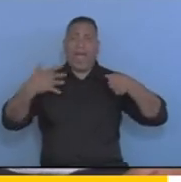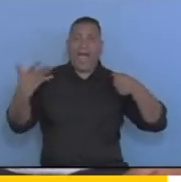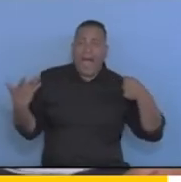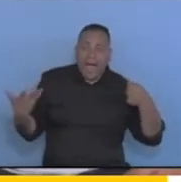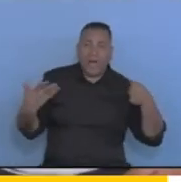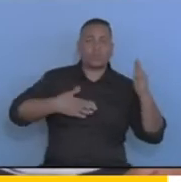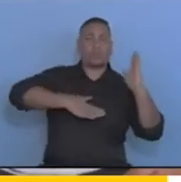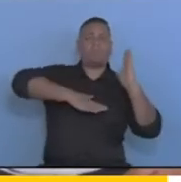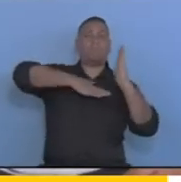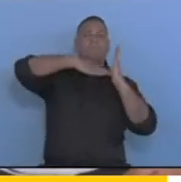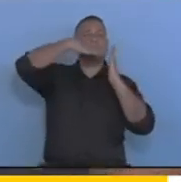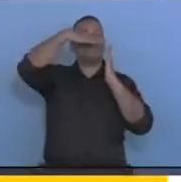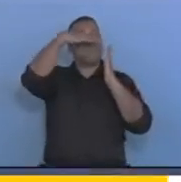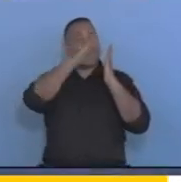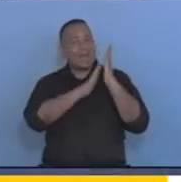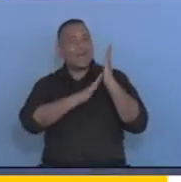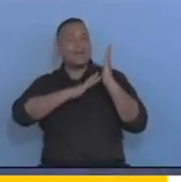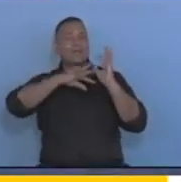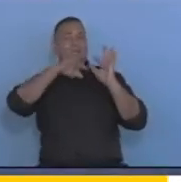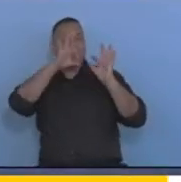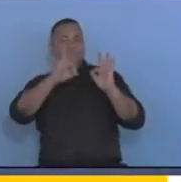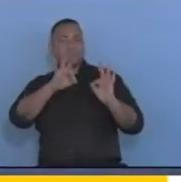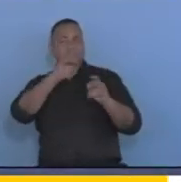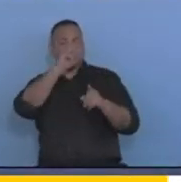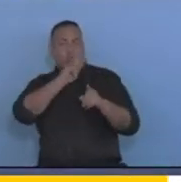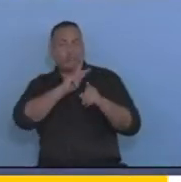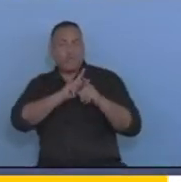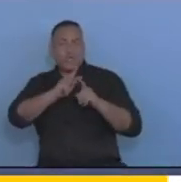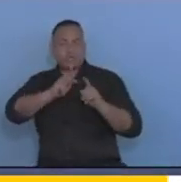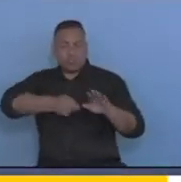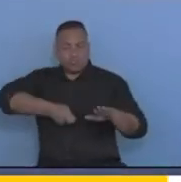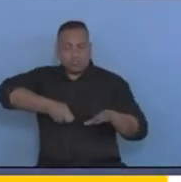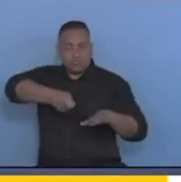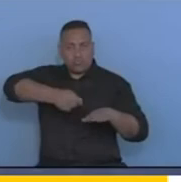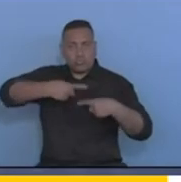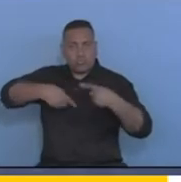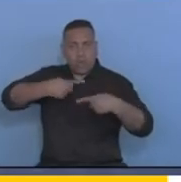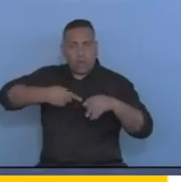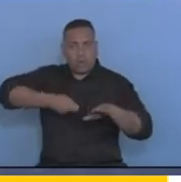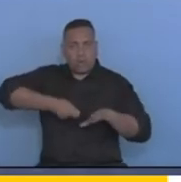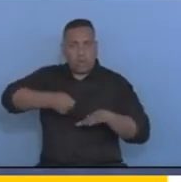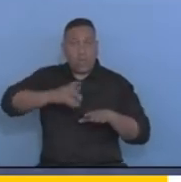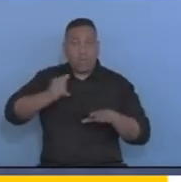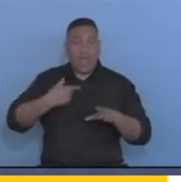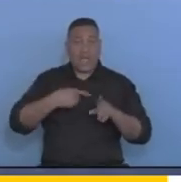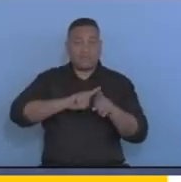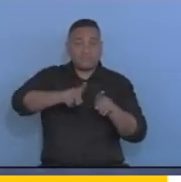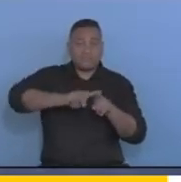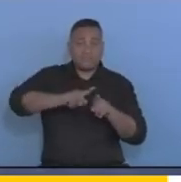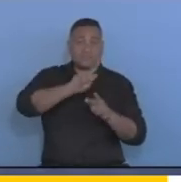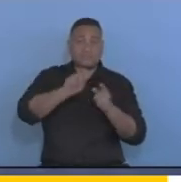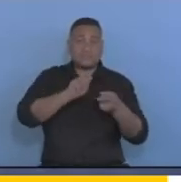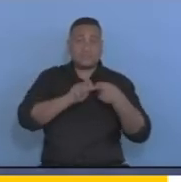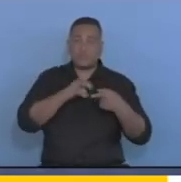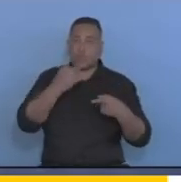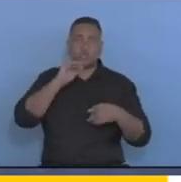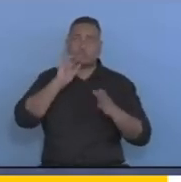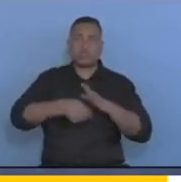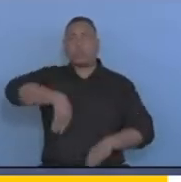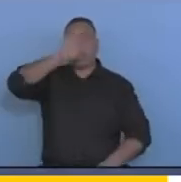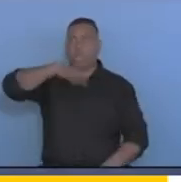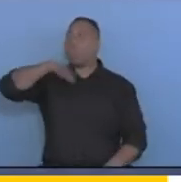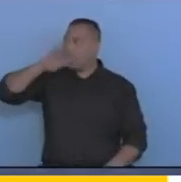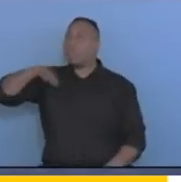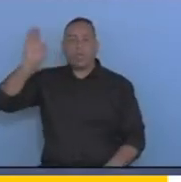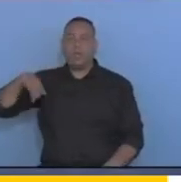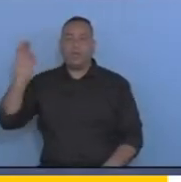in, the different ways of rolling, because well, there is a specific way to use a roller, not just up and down. And, you know, everything gets taught,